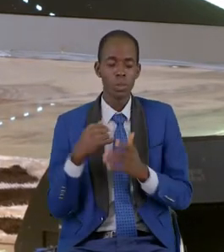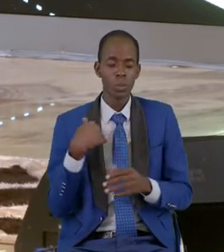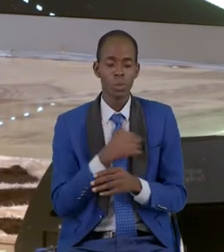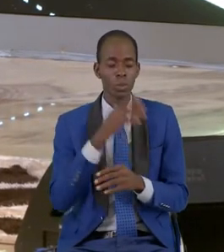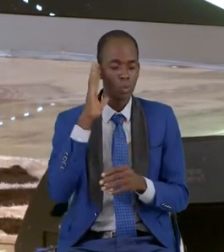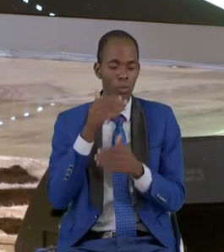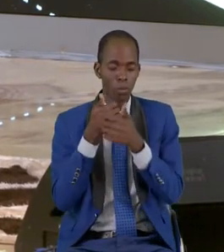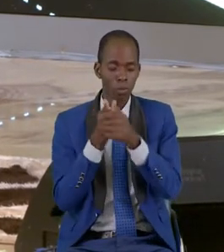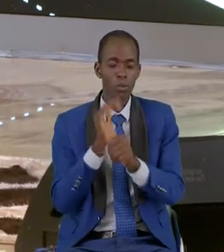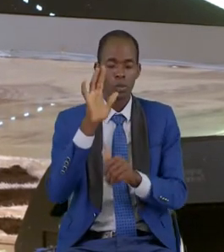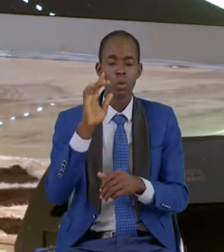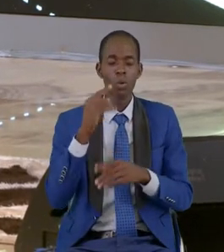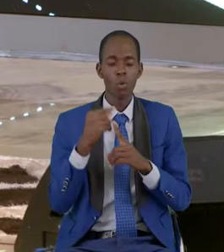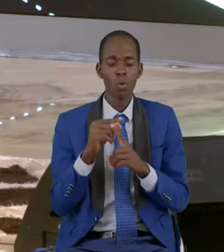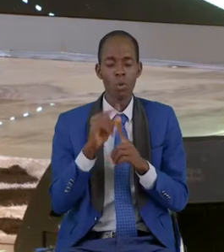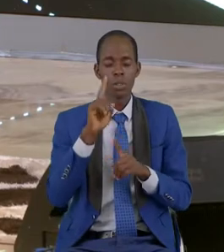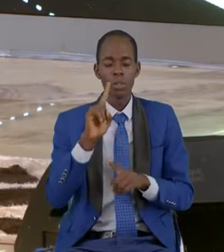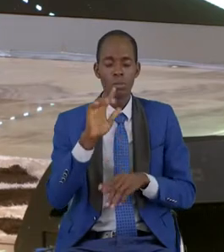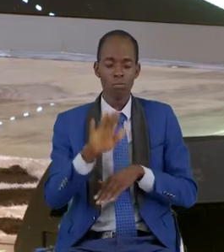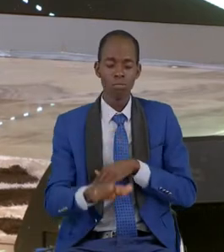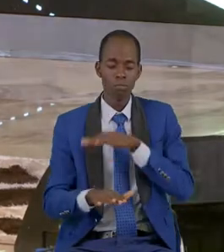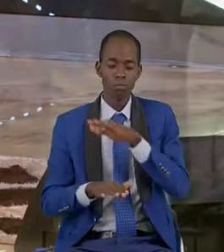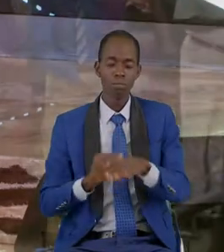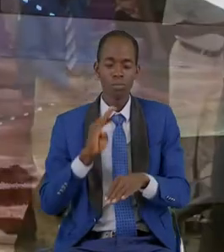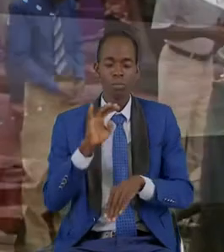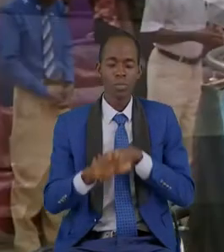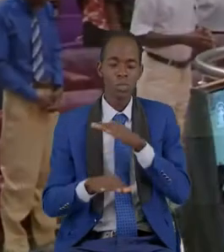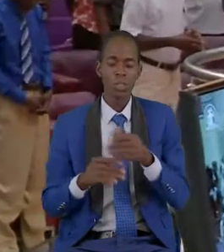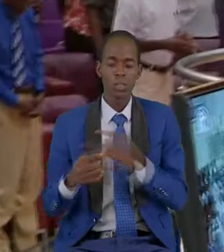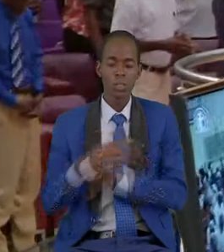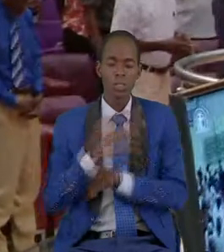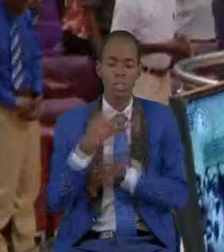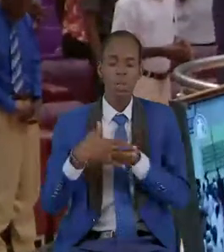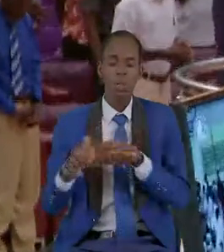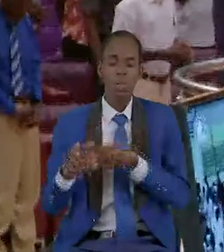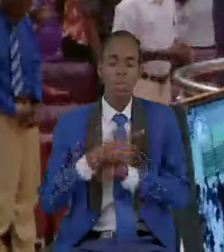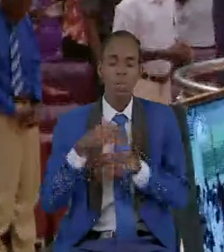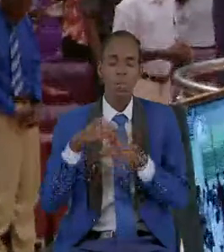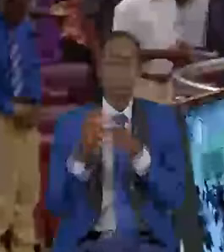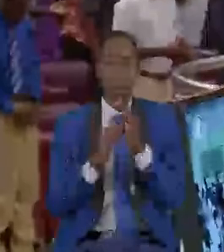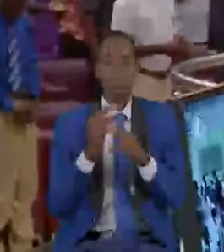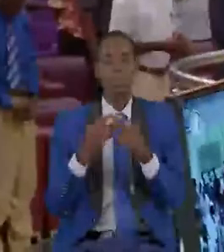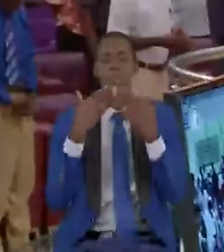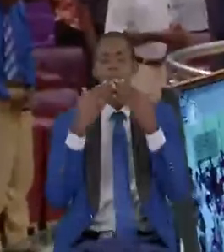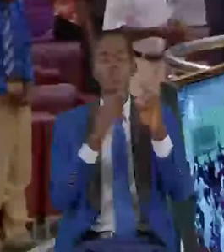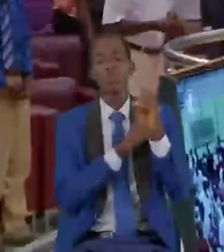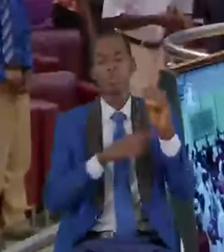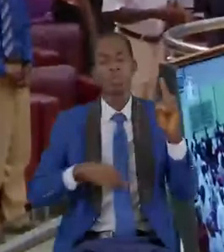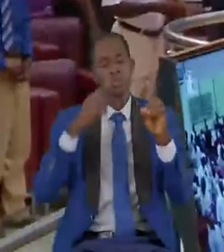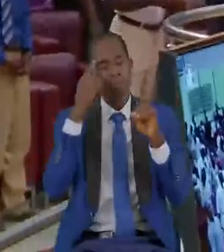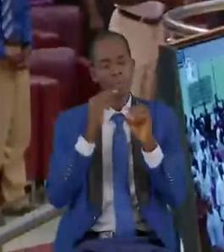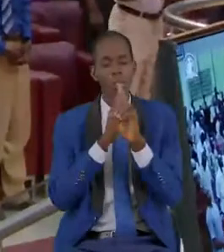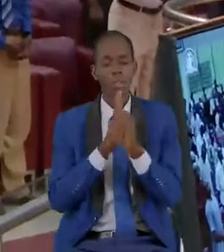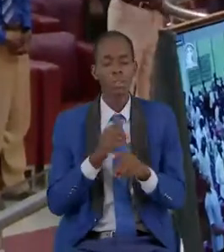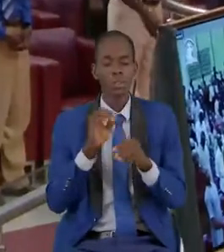step, day after day, in Jesus' name. Thank you, Lord, for the answer. In